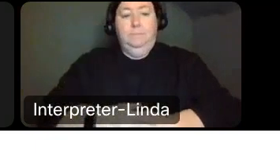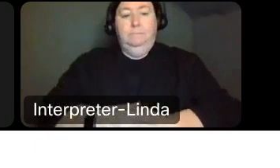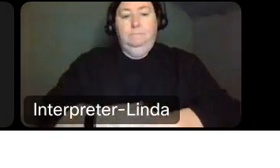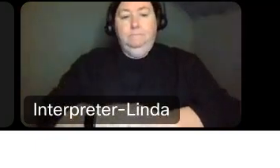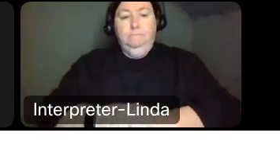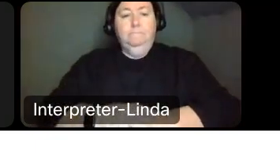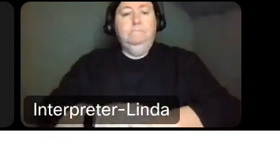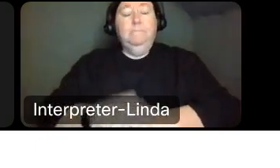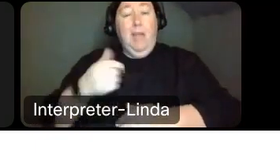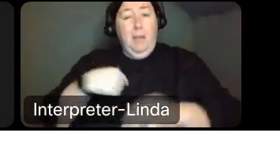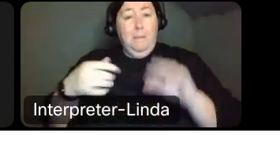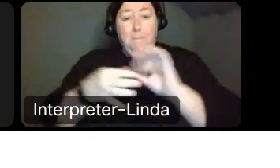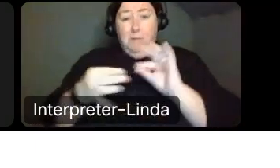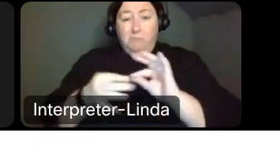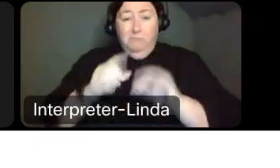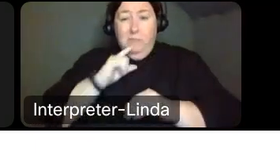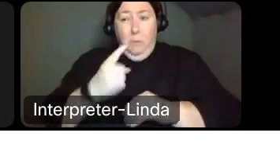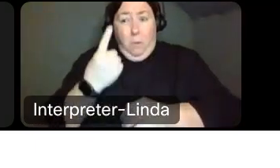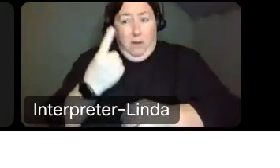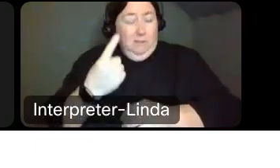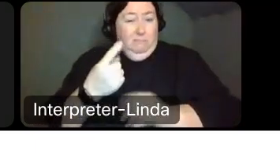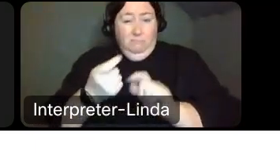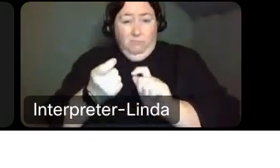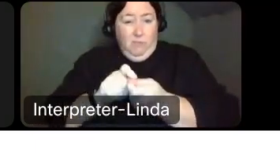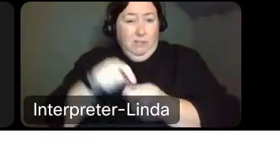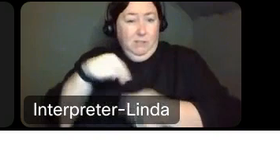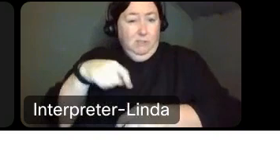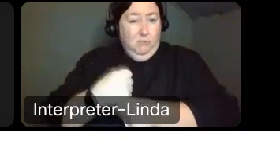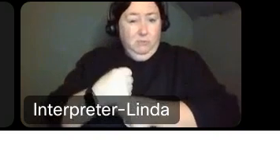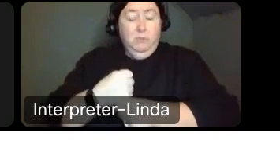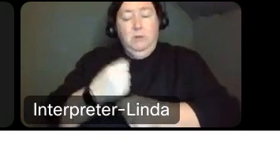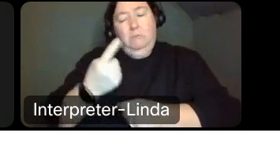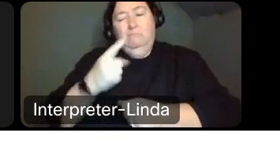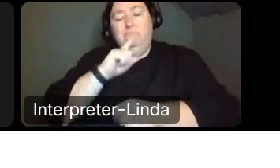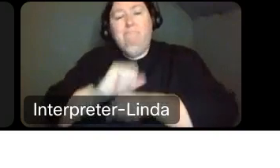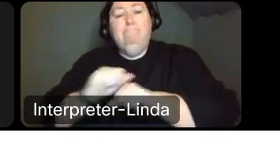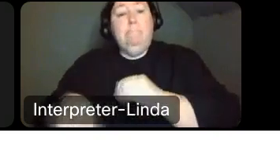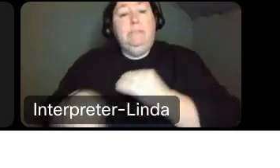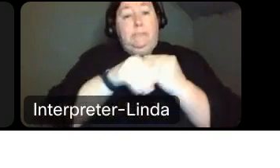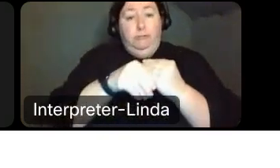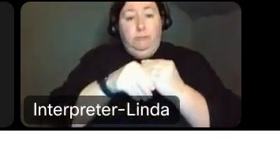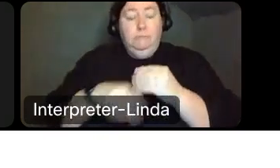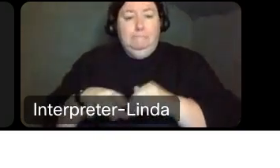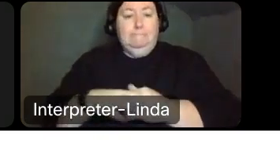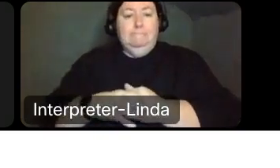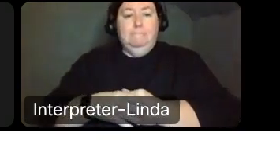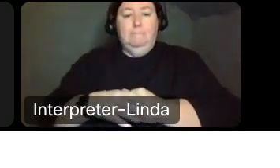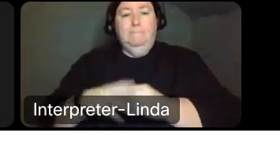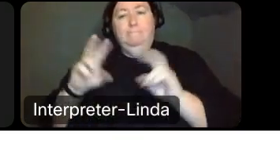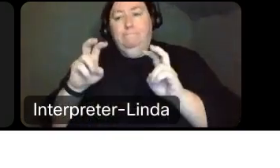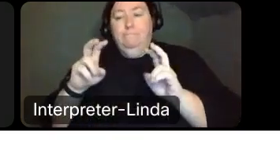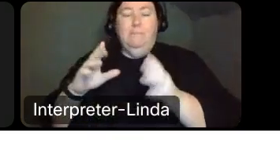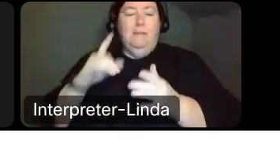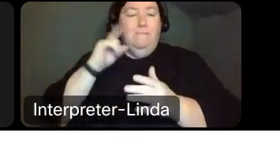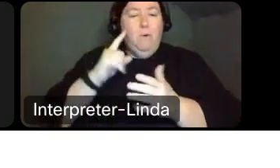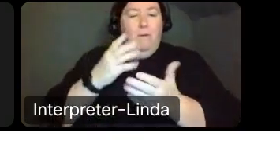So I mentioned there was really only one addition to this year's data collection, and it's really more of a housekeeping